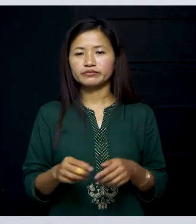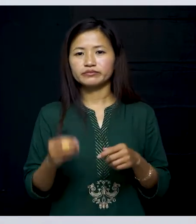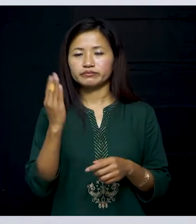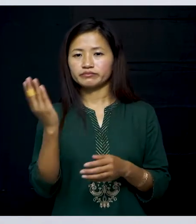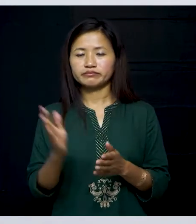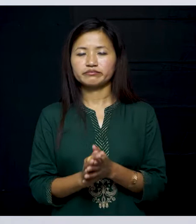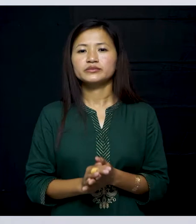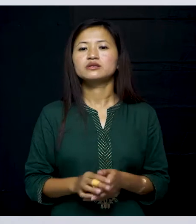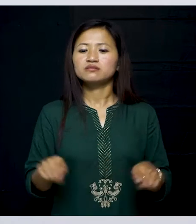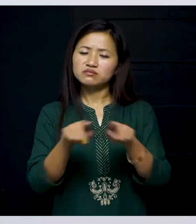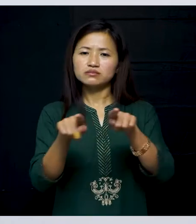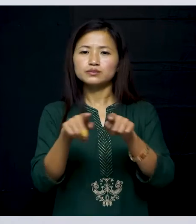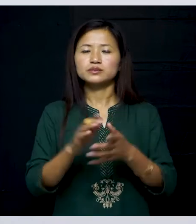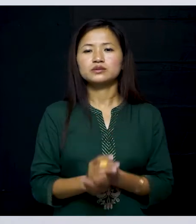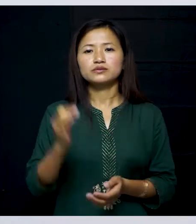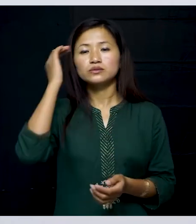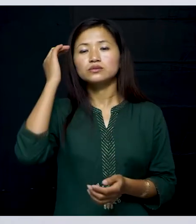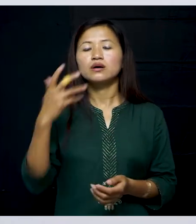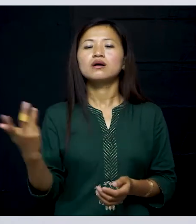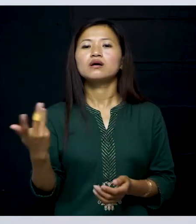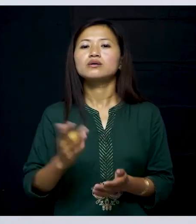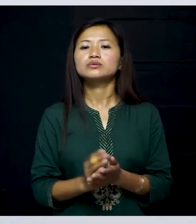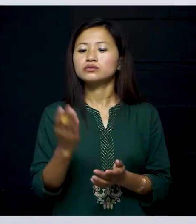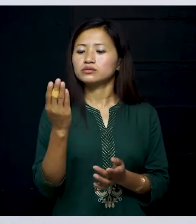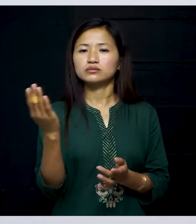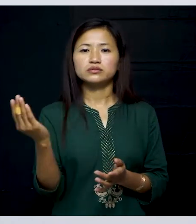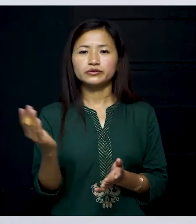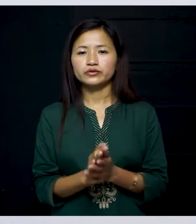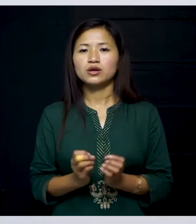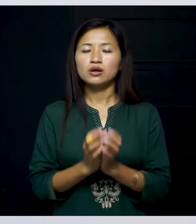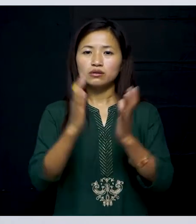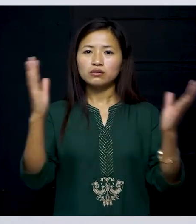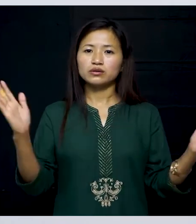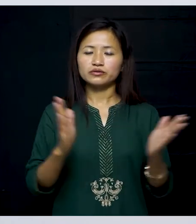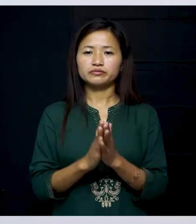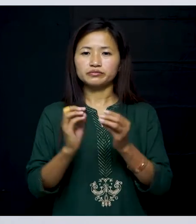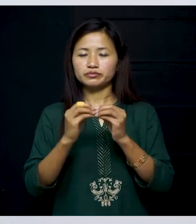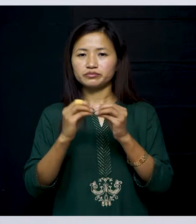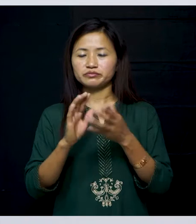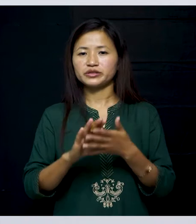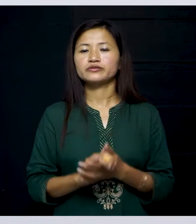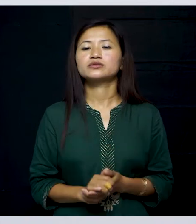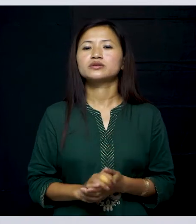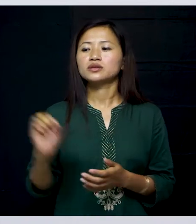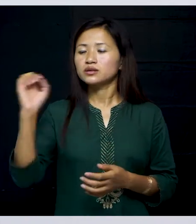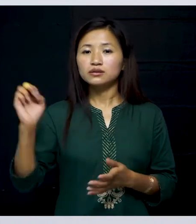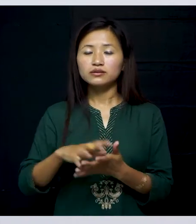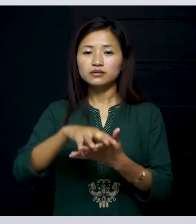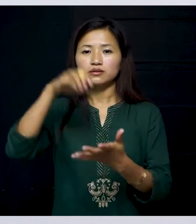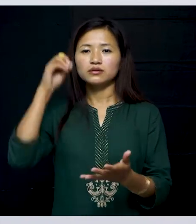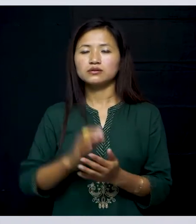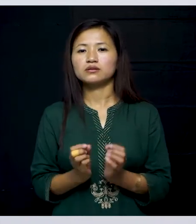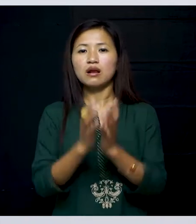They are almost the same, because if you know how to use your gadgets, you will get a lot of benefits from it. You can even learn a